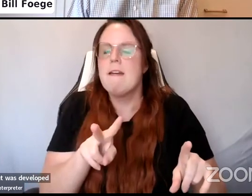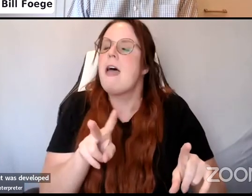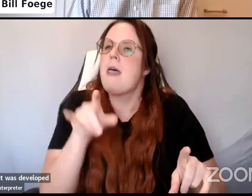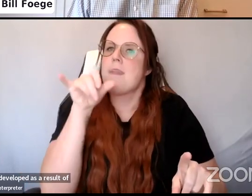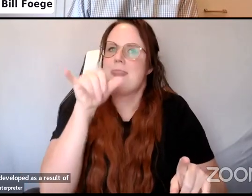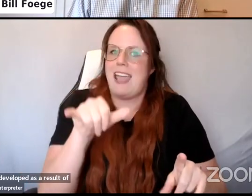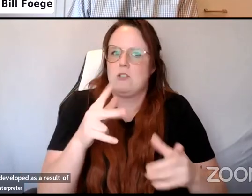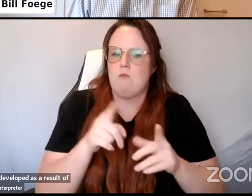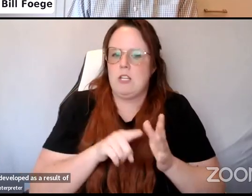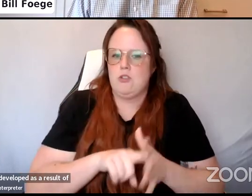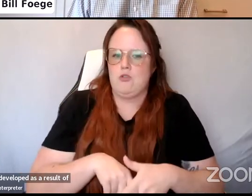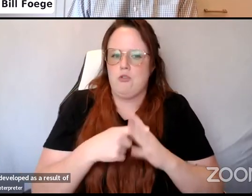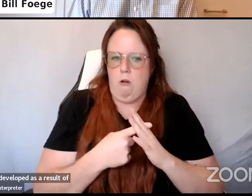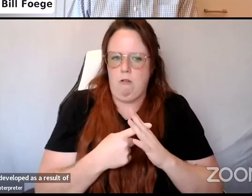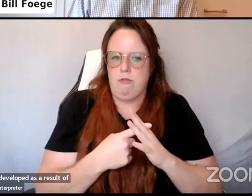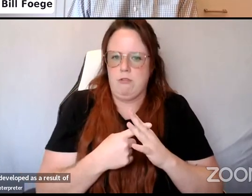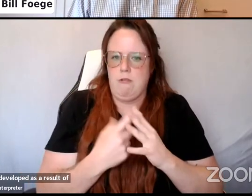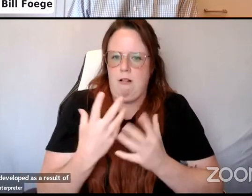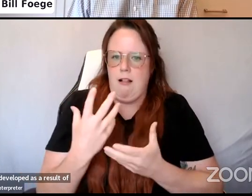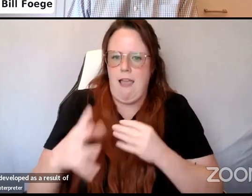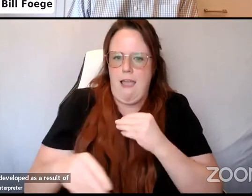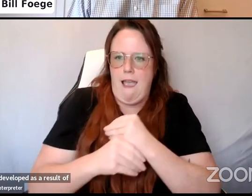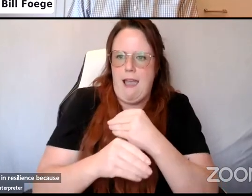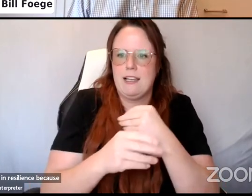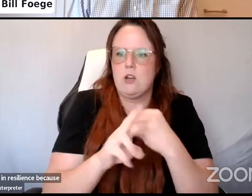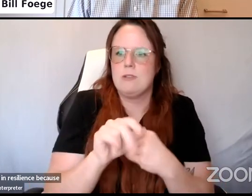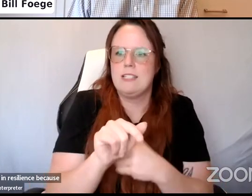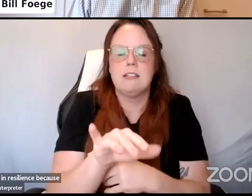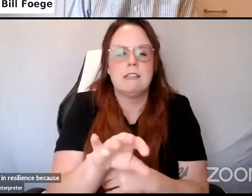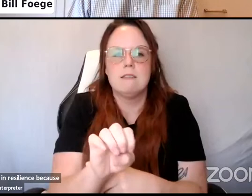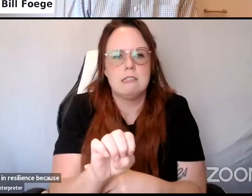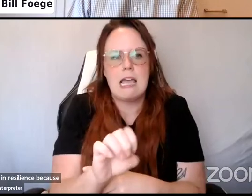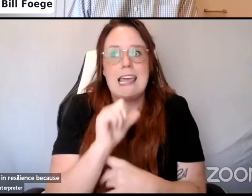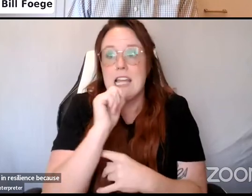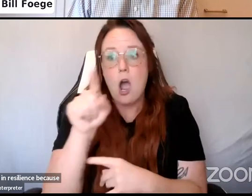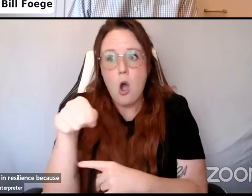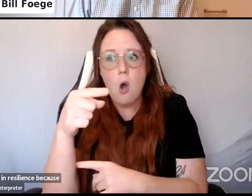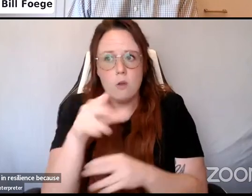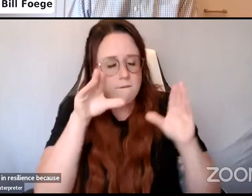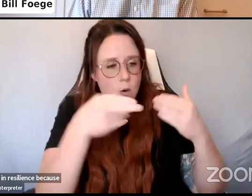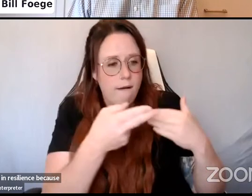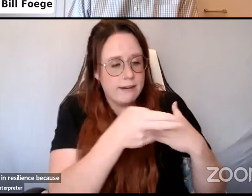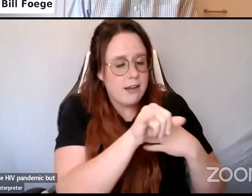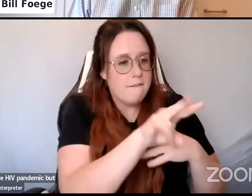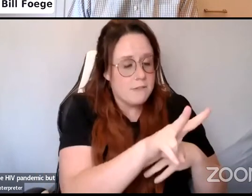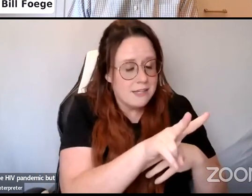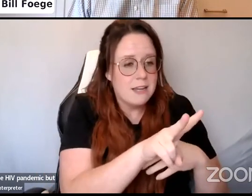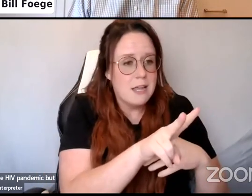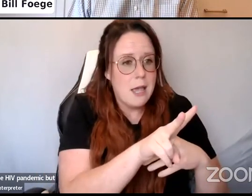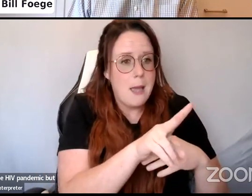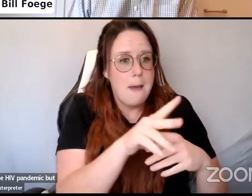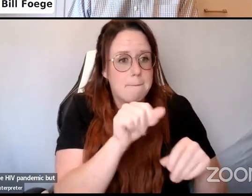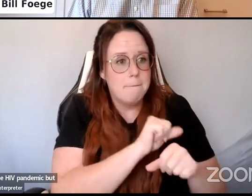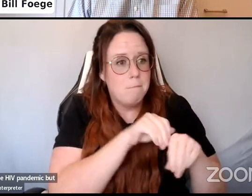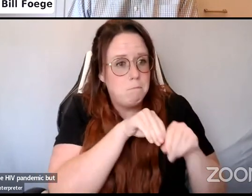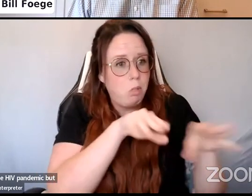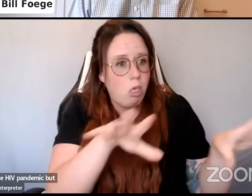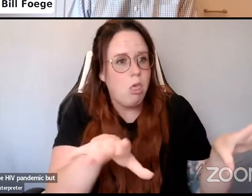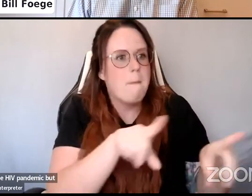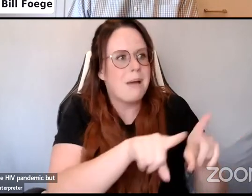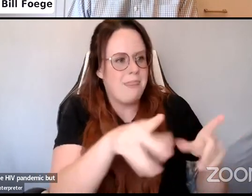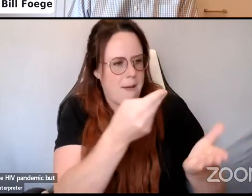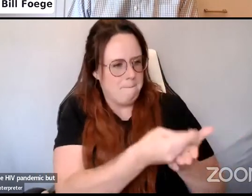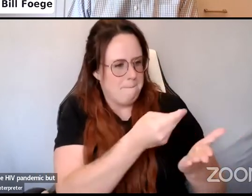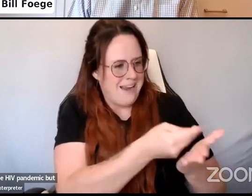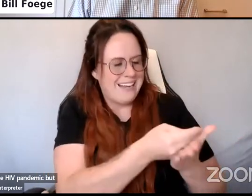building in resilience because you're not just building for the HIV pandemic but you you're really using those dollars